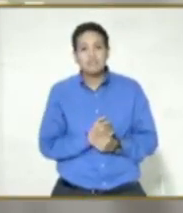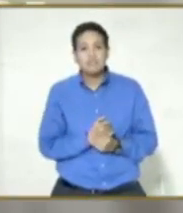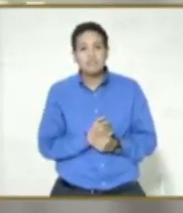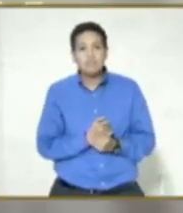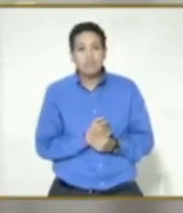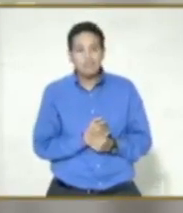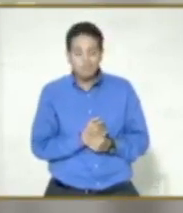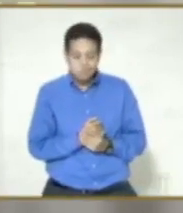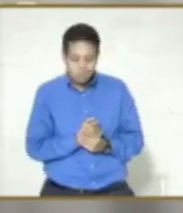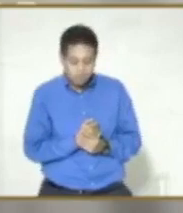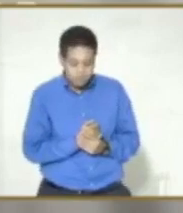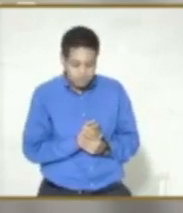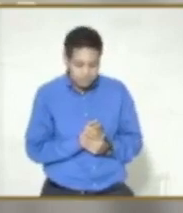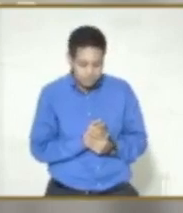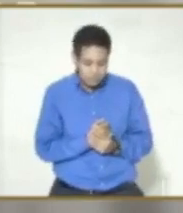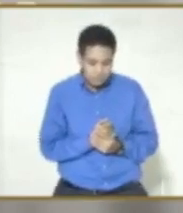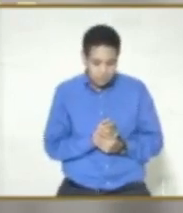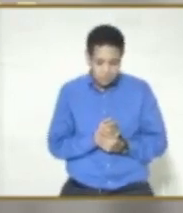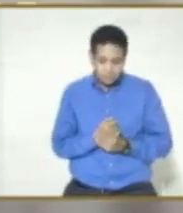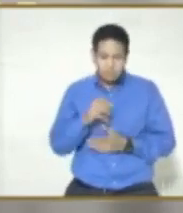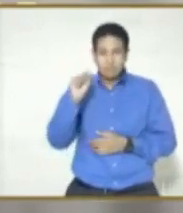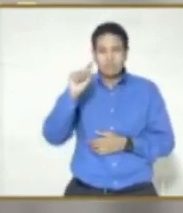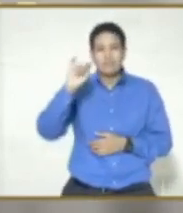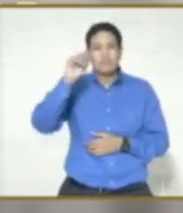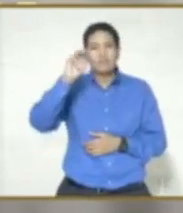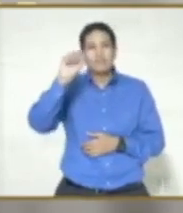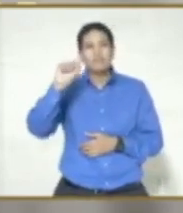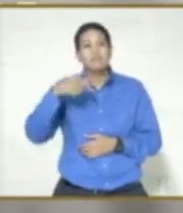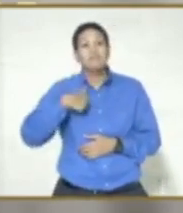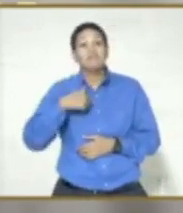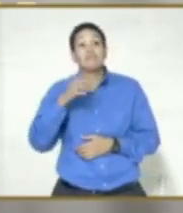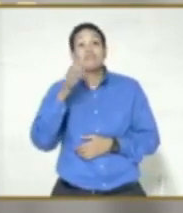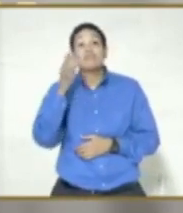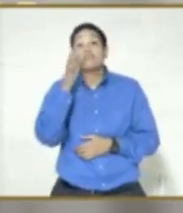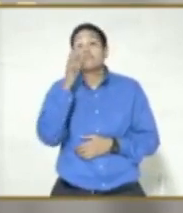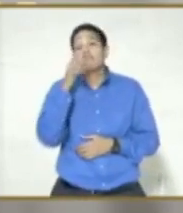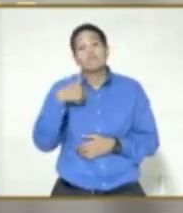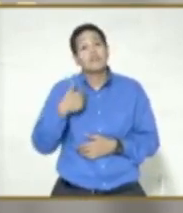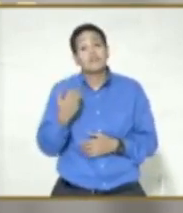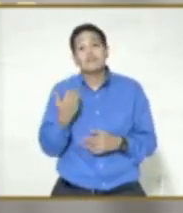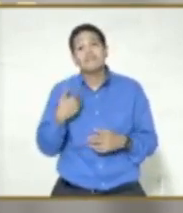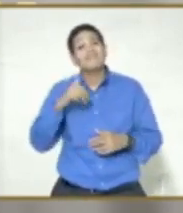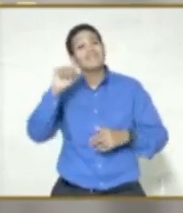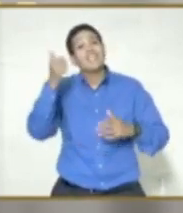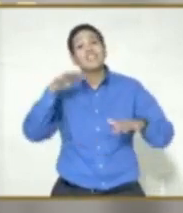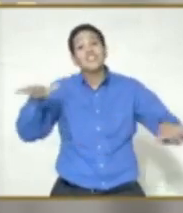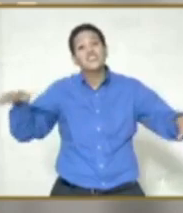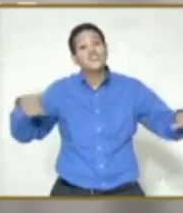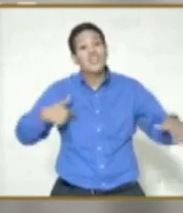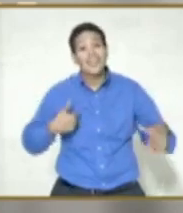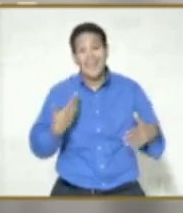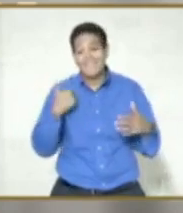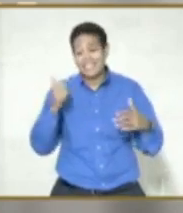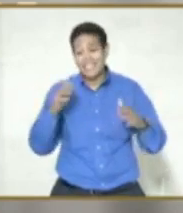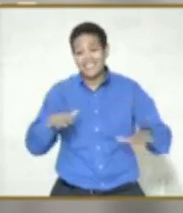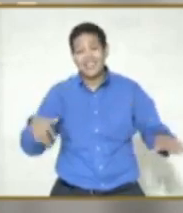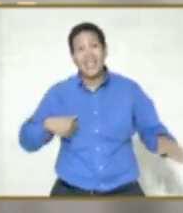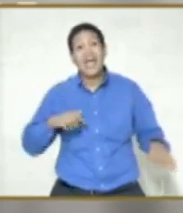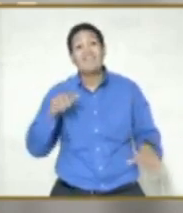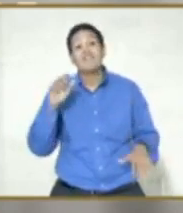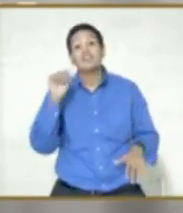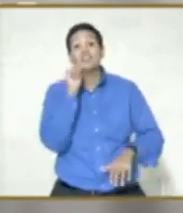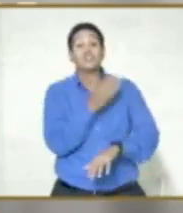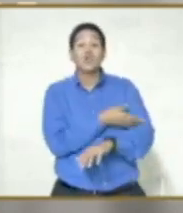from St. James Anonymous. An unemployed mother of 10 children with no means of income has a daughter that attends the Montego Bay